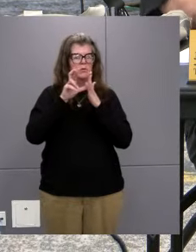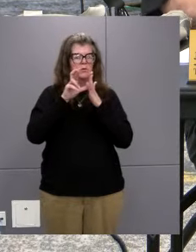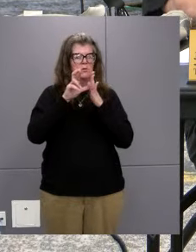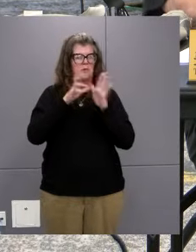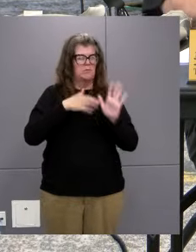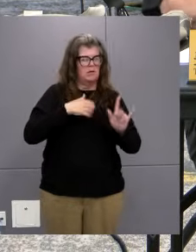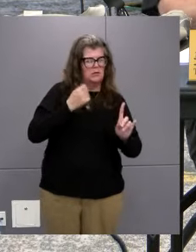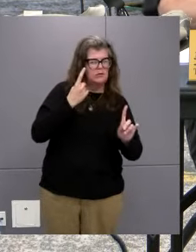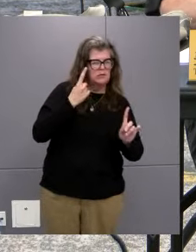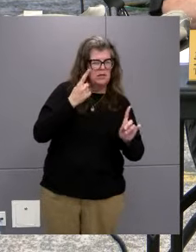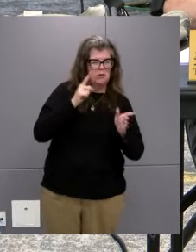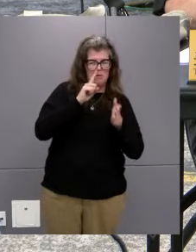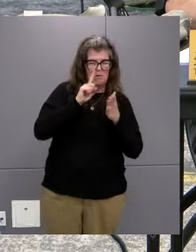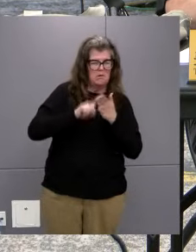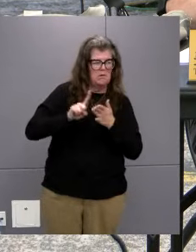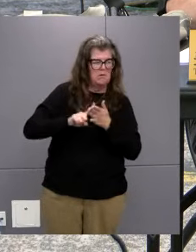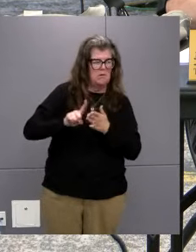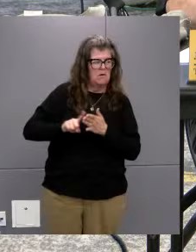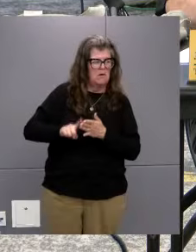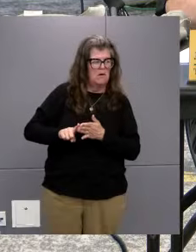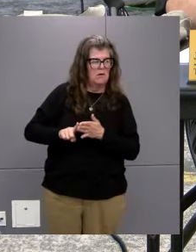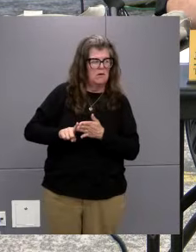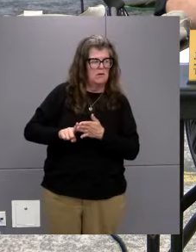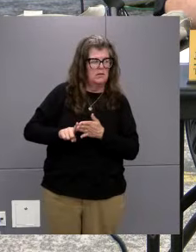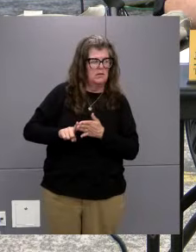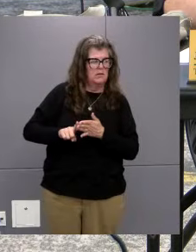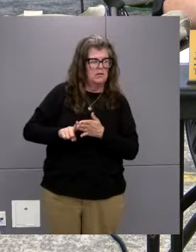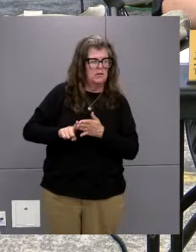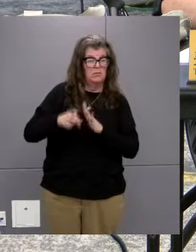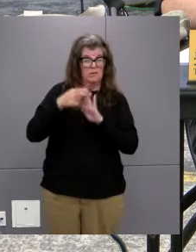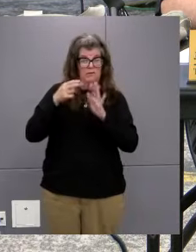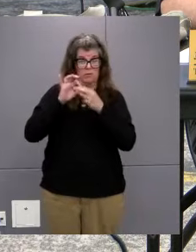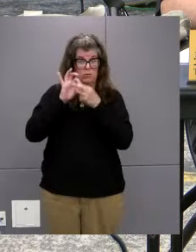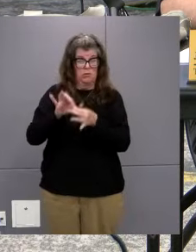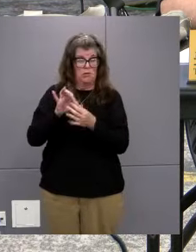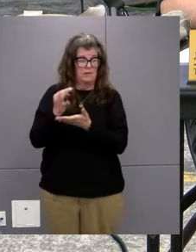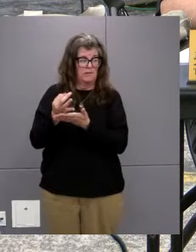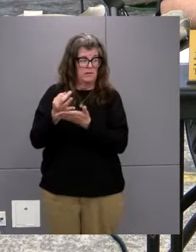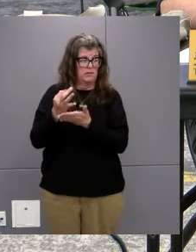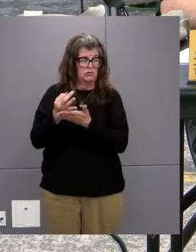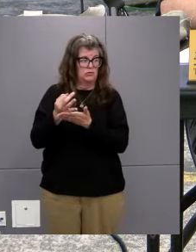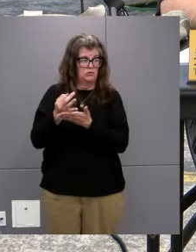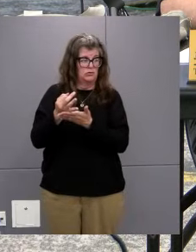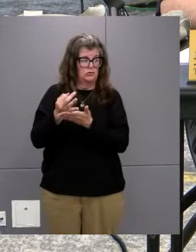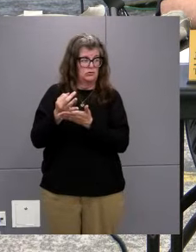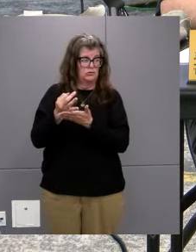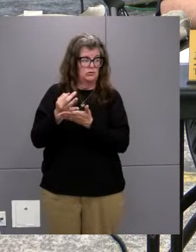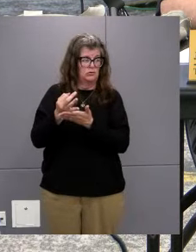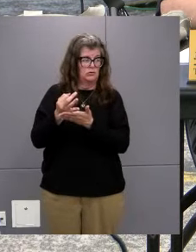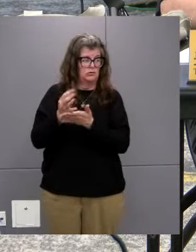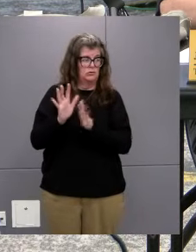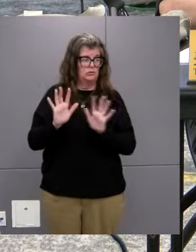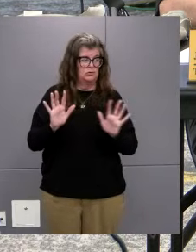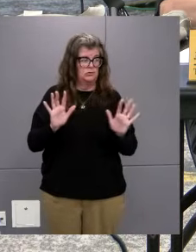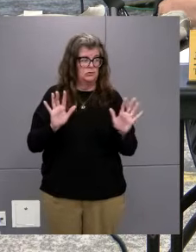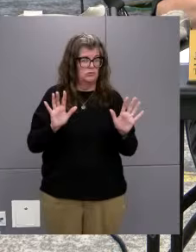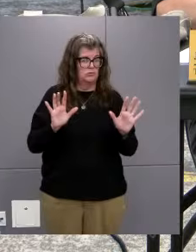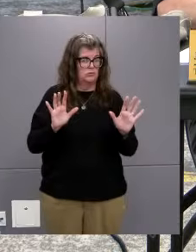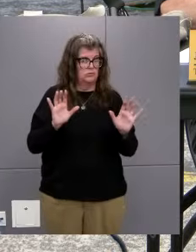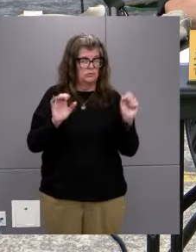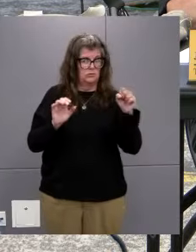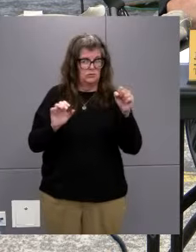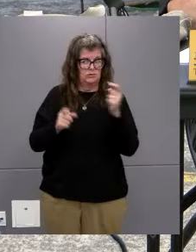it's just, the audit committee will just be assigned with the finance committee, correct? So that's not getting Correct. removed, it's just being one. Thank you.